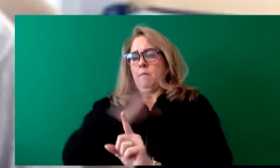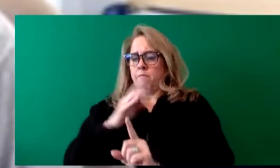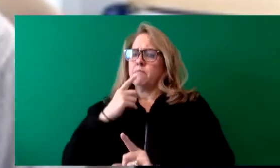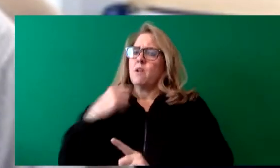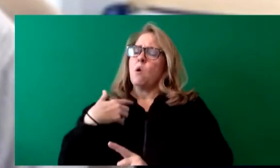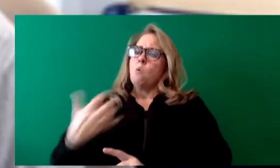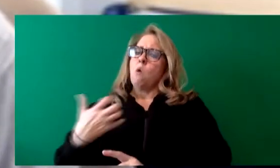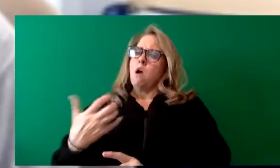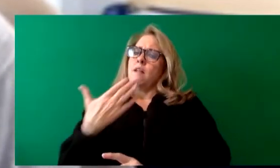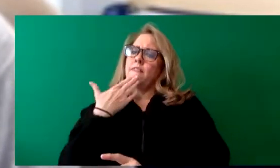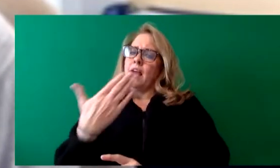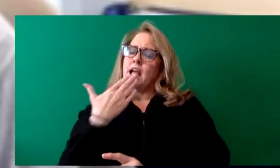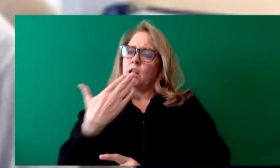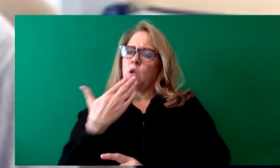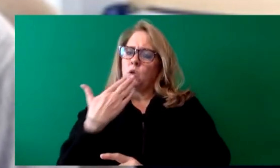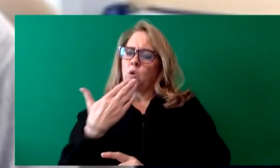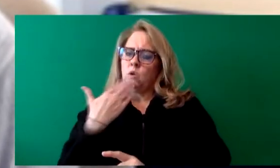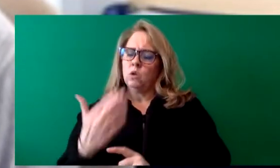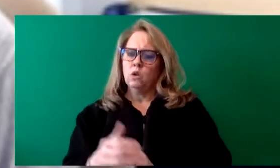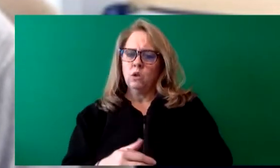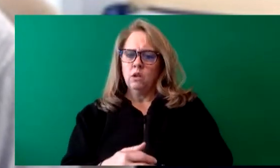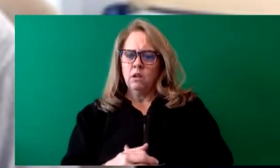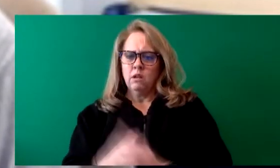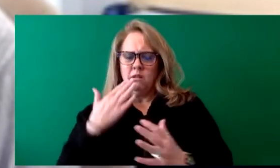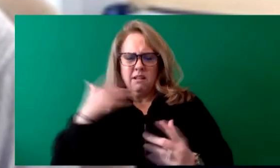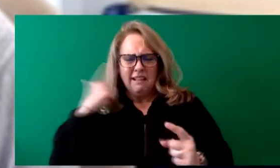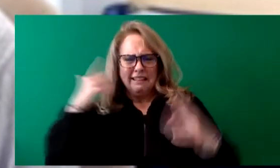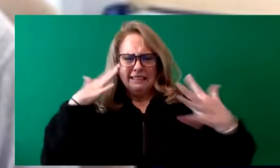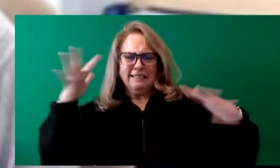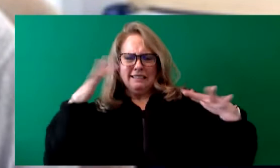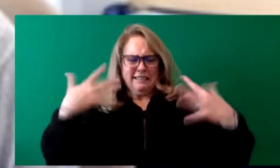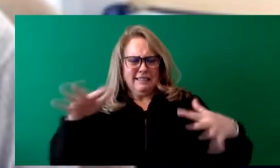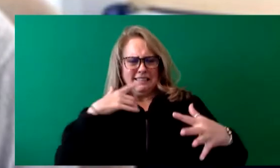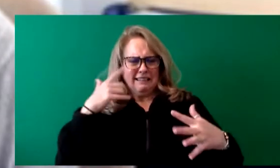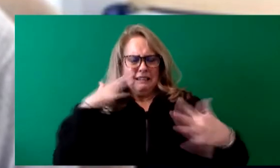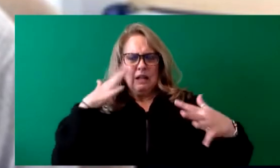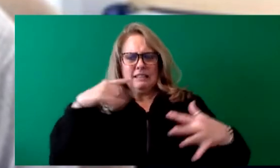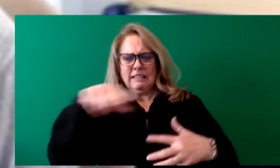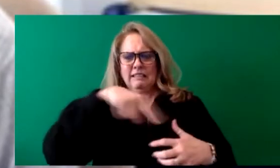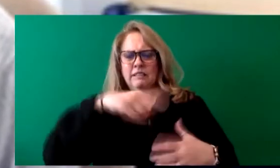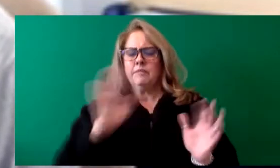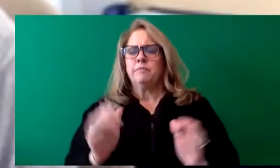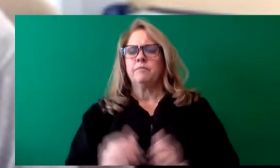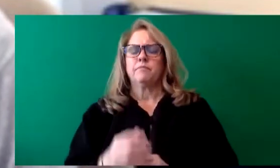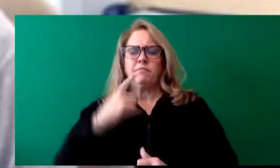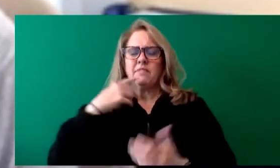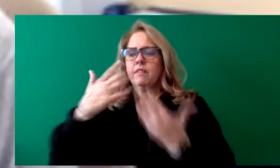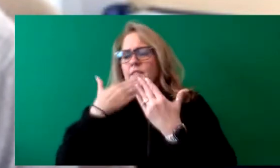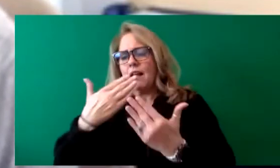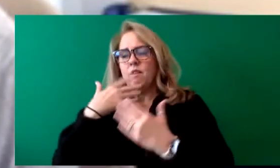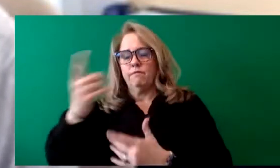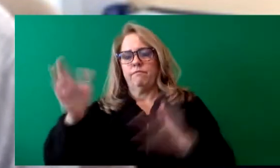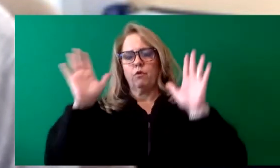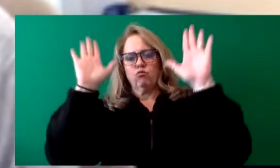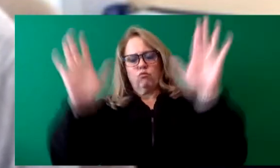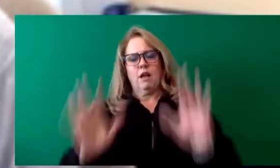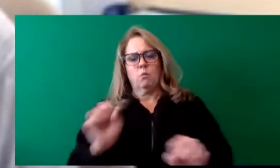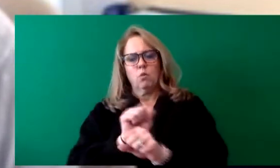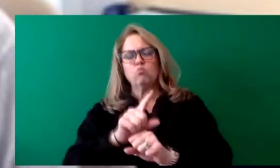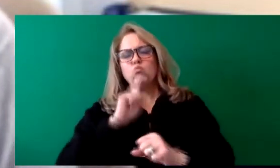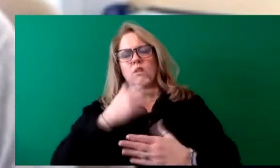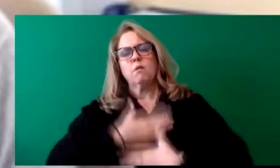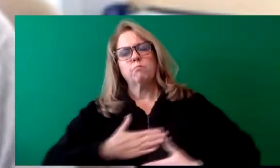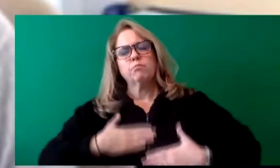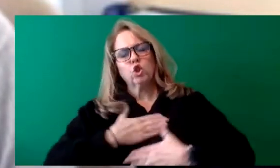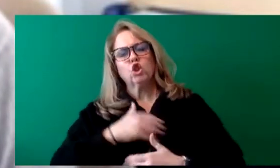and feedback. But thank you and God bless. You know how much I appreciate all the great work that you and the teams have been doing for